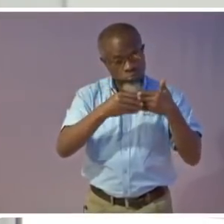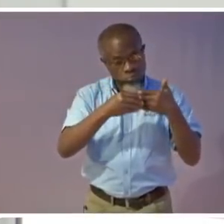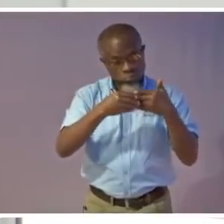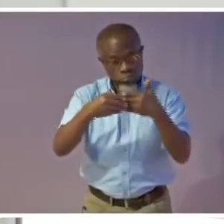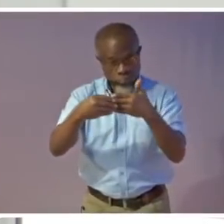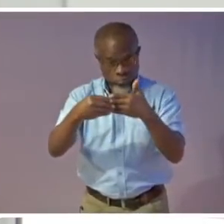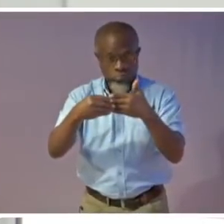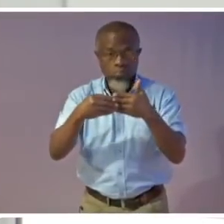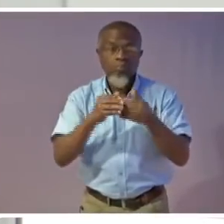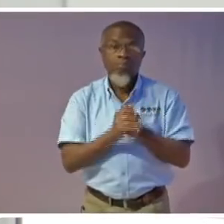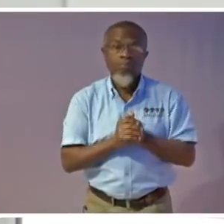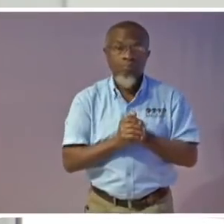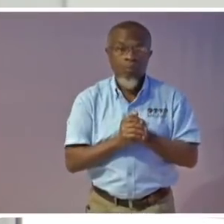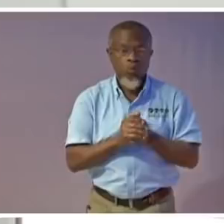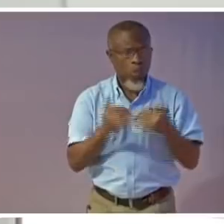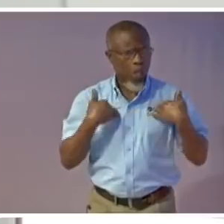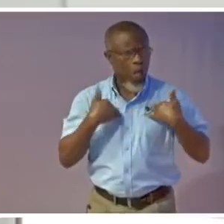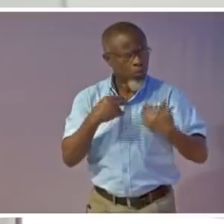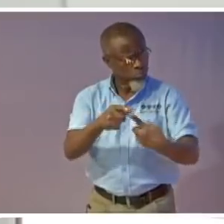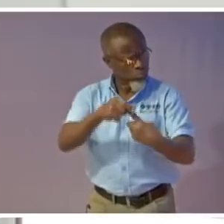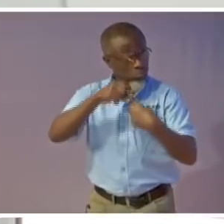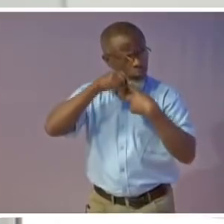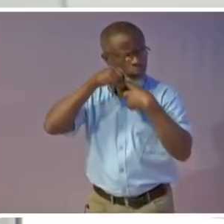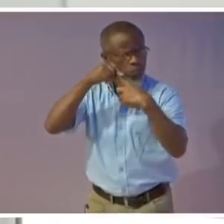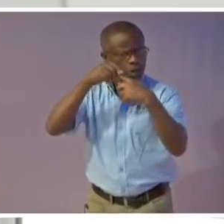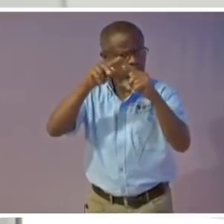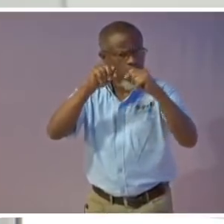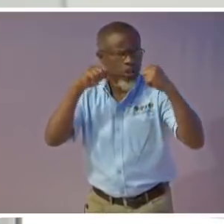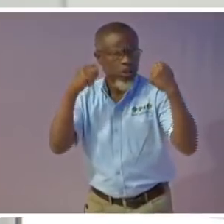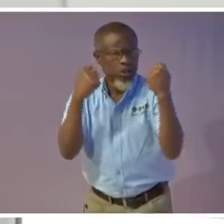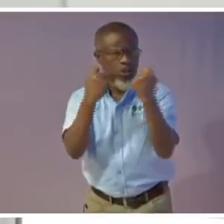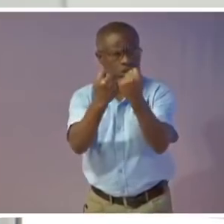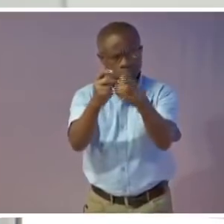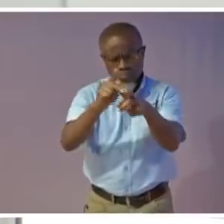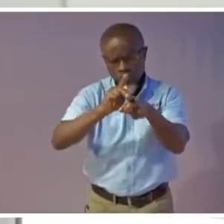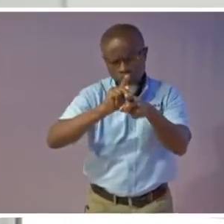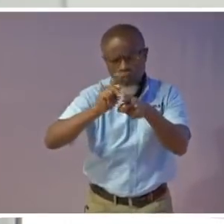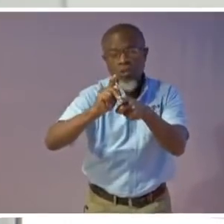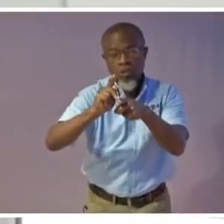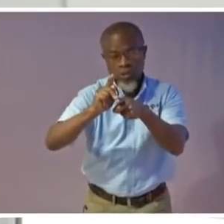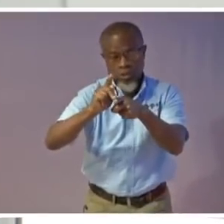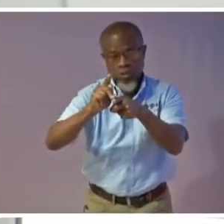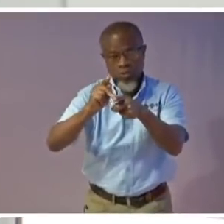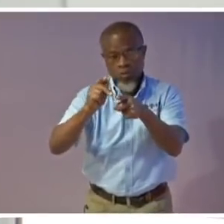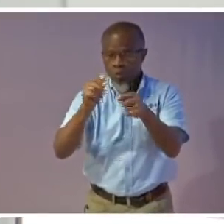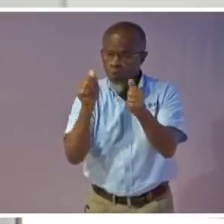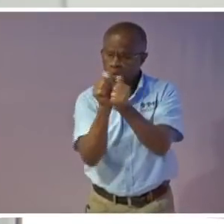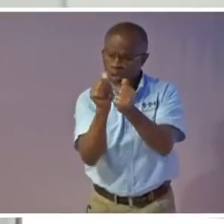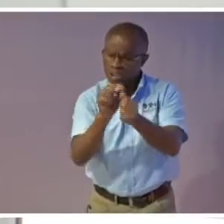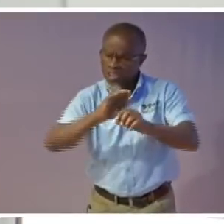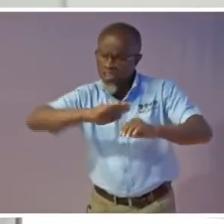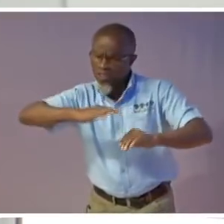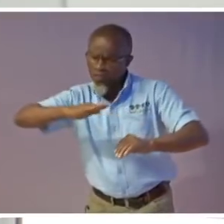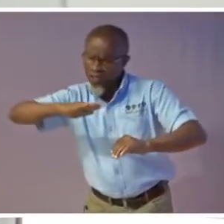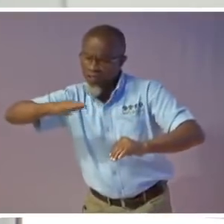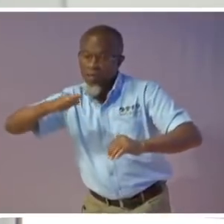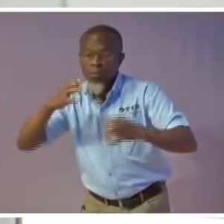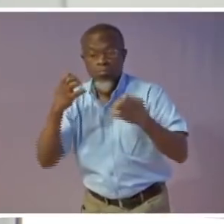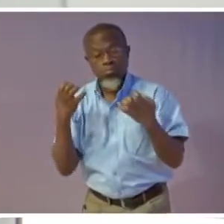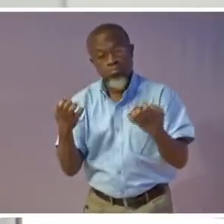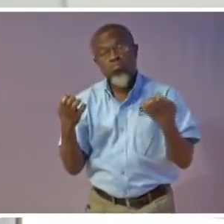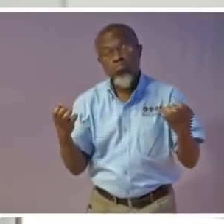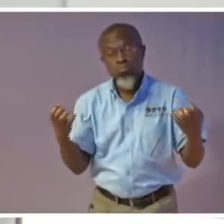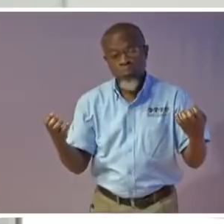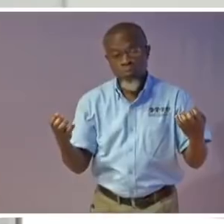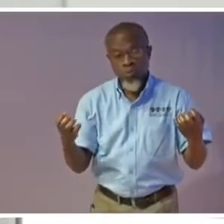dedicated specialist teams with equipment such as ventilators and dialysis machines. We have